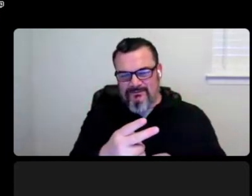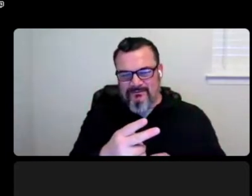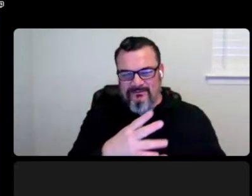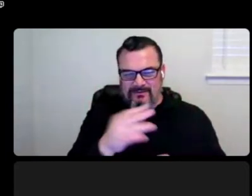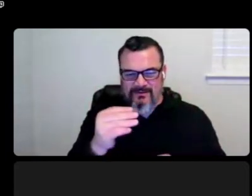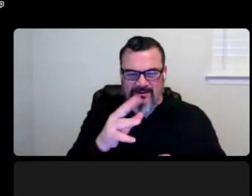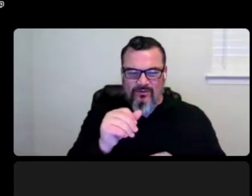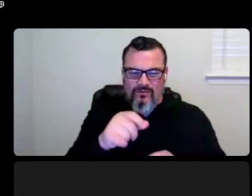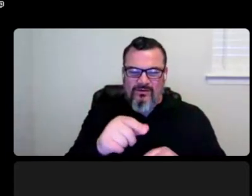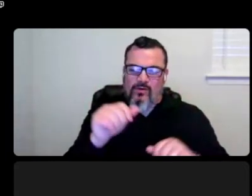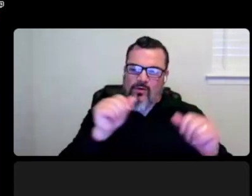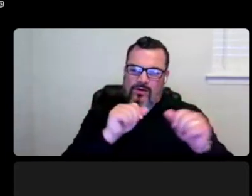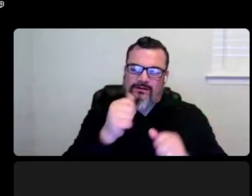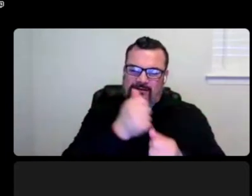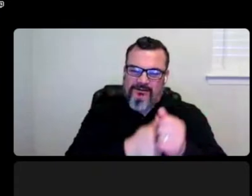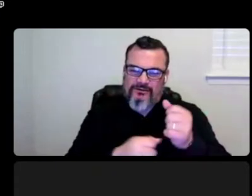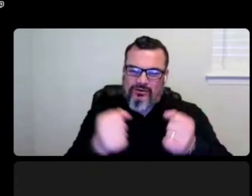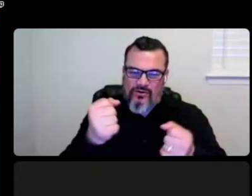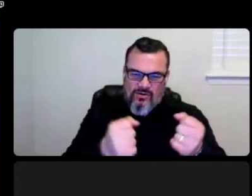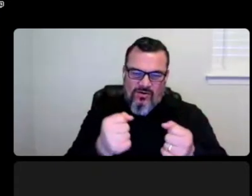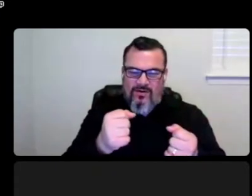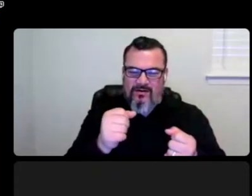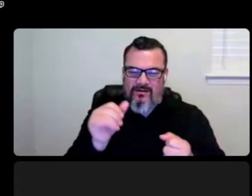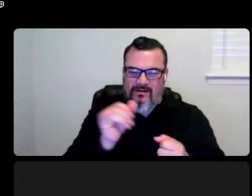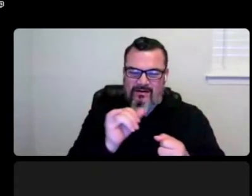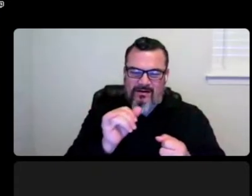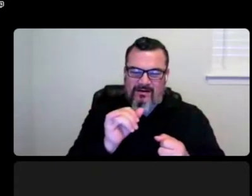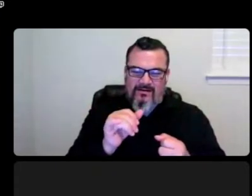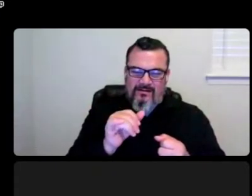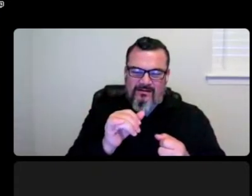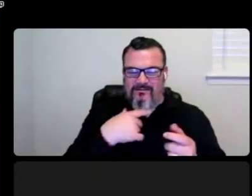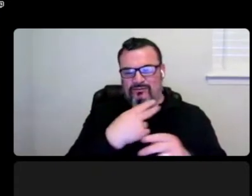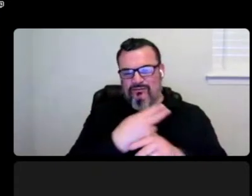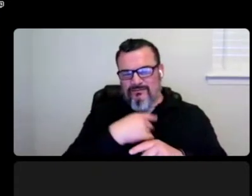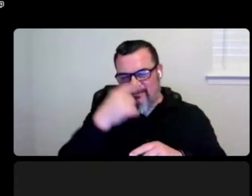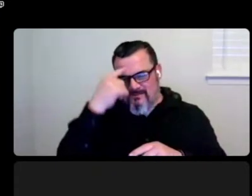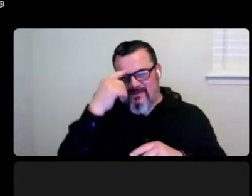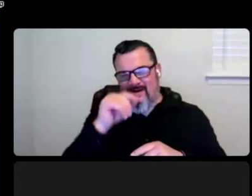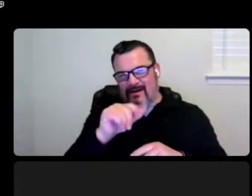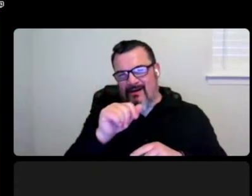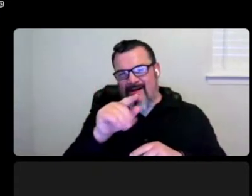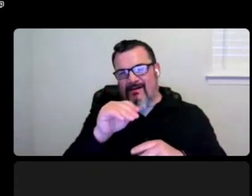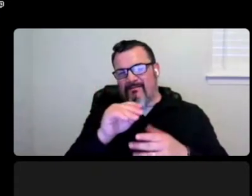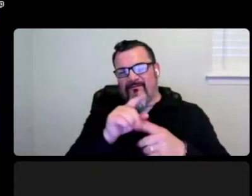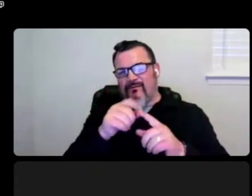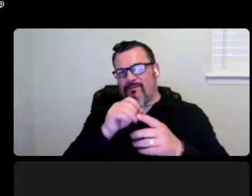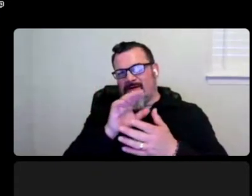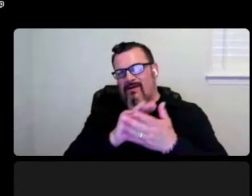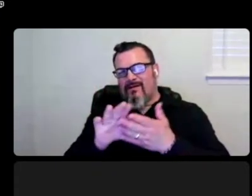was wash each car as if, and I'm sitting using my mental ALM Spanish from college.